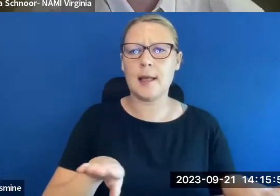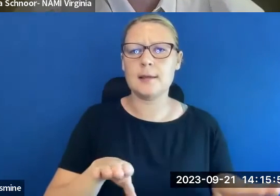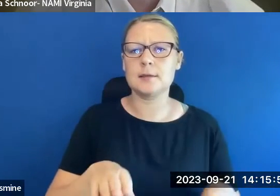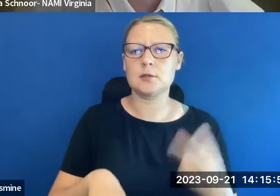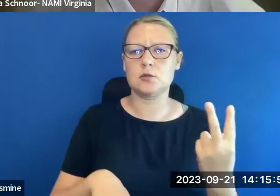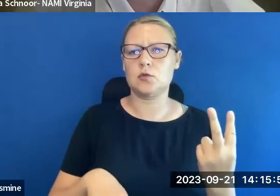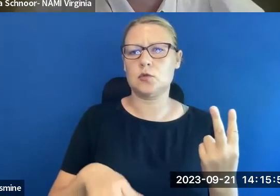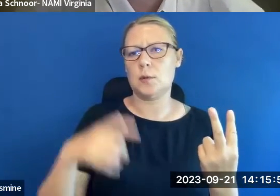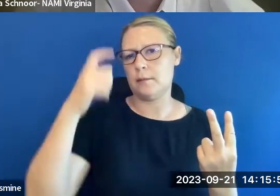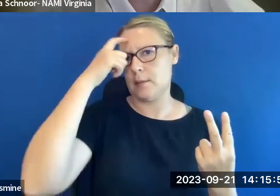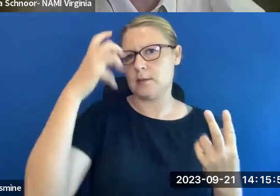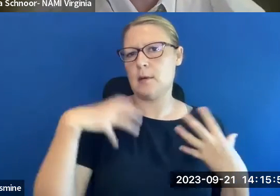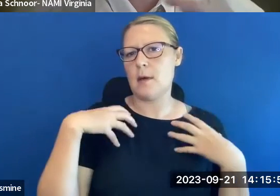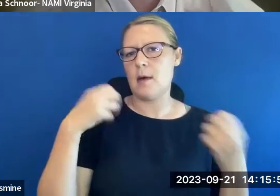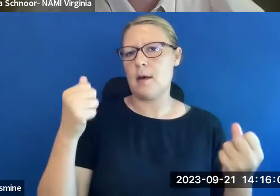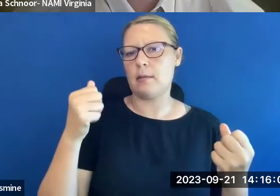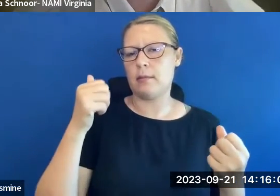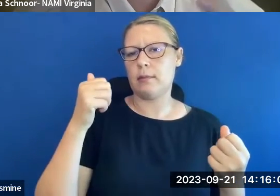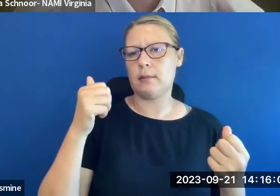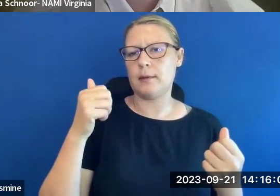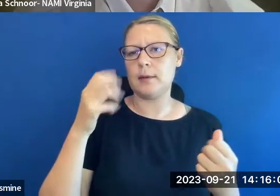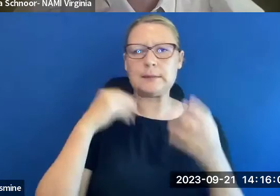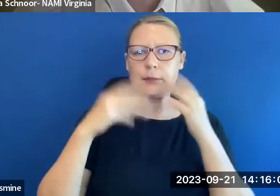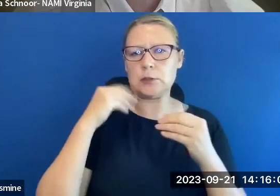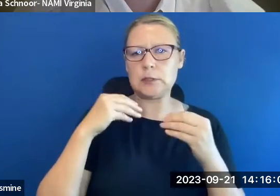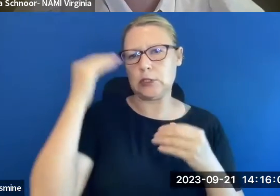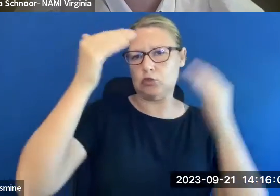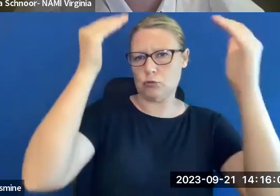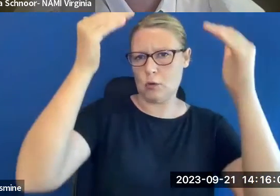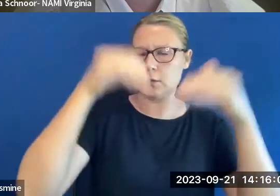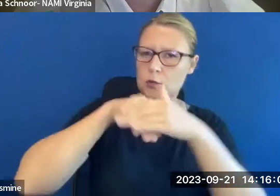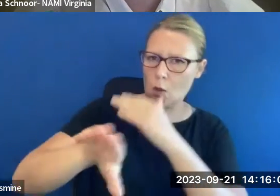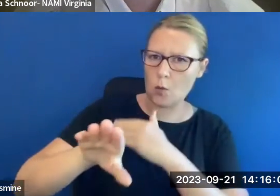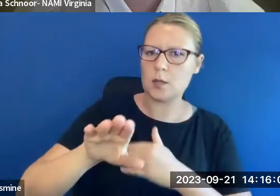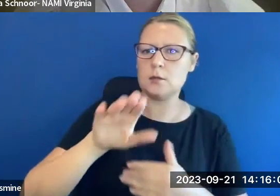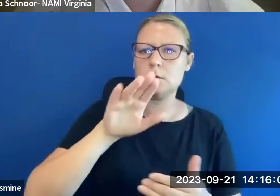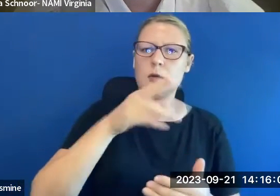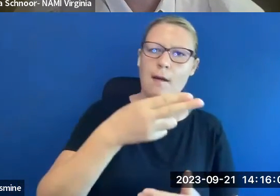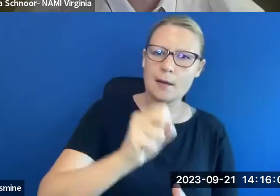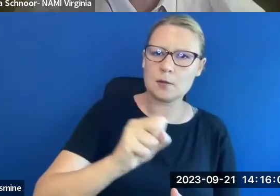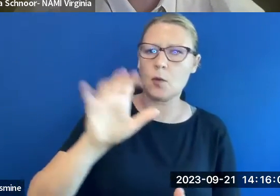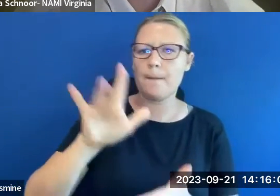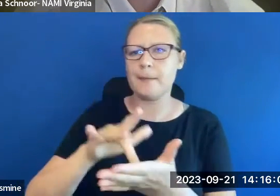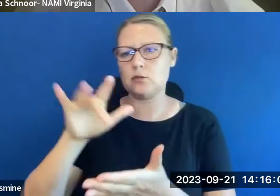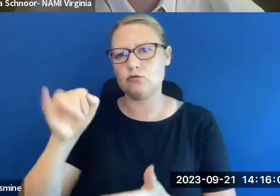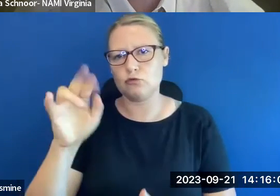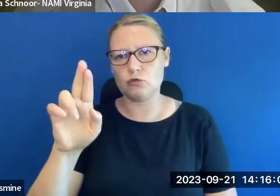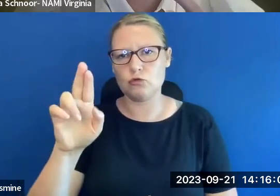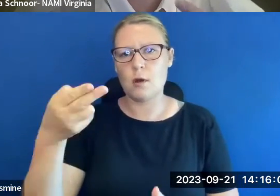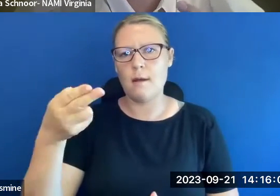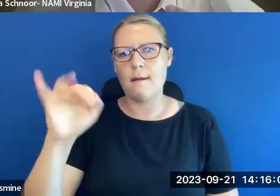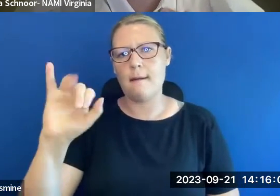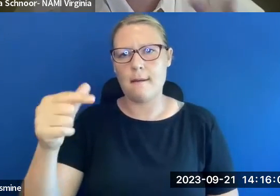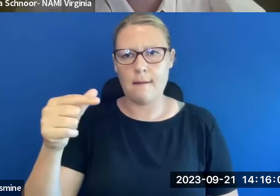health conditions will come to schools, usually junior highs or high schools, and talk about their experiences. And it